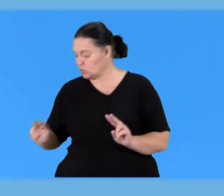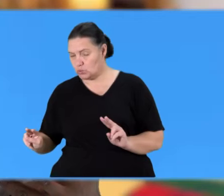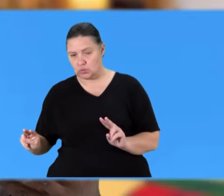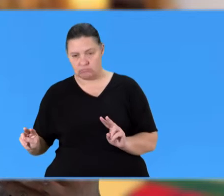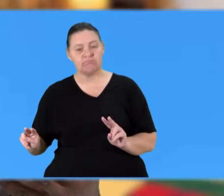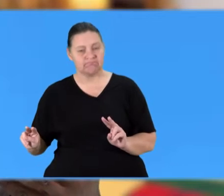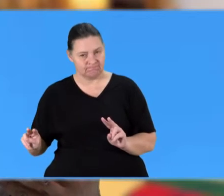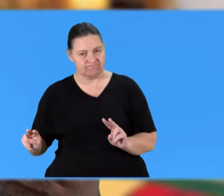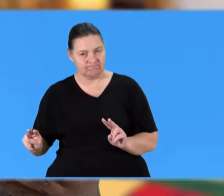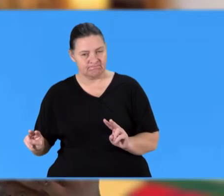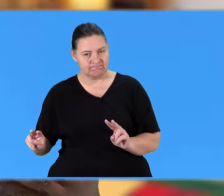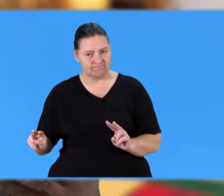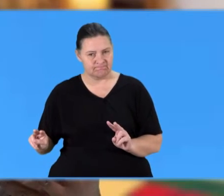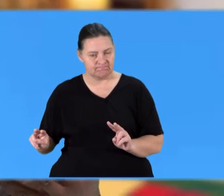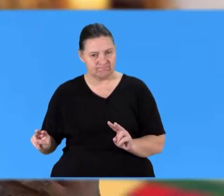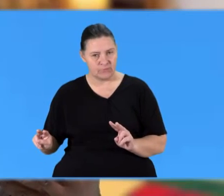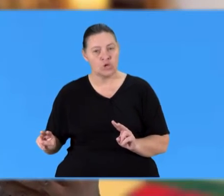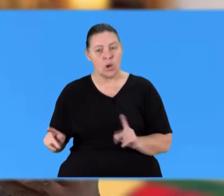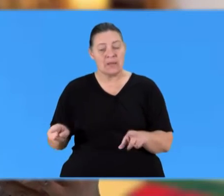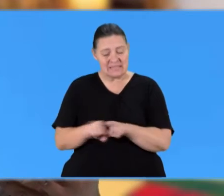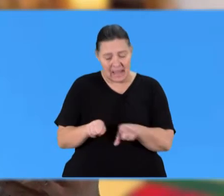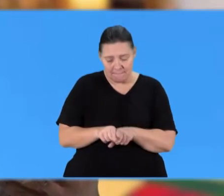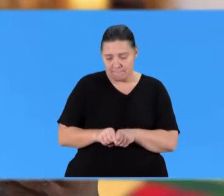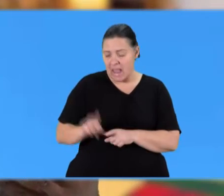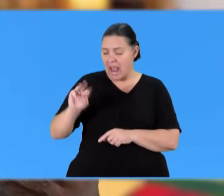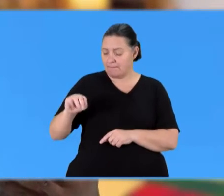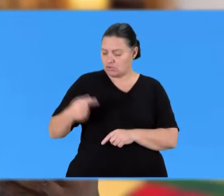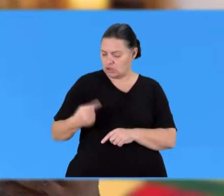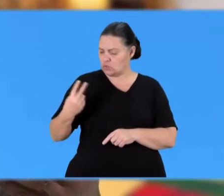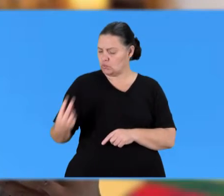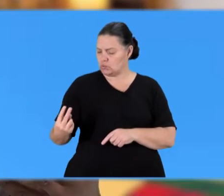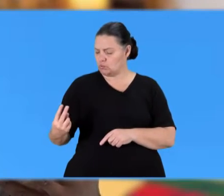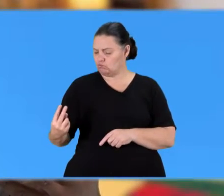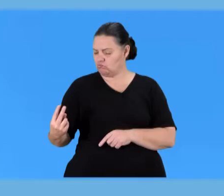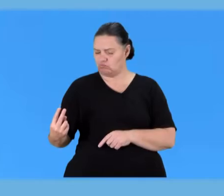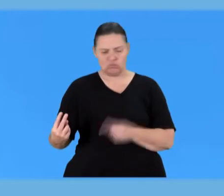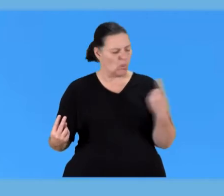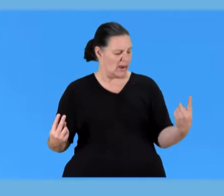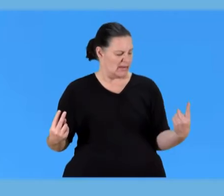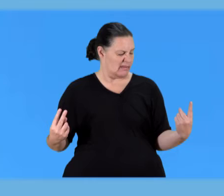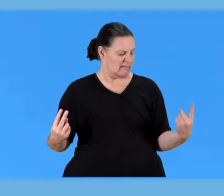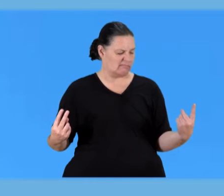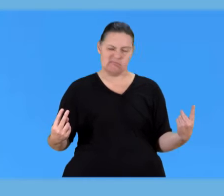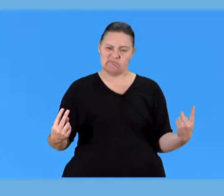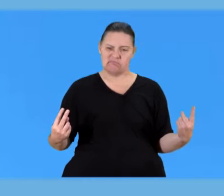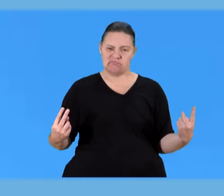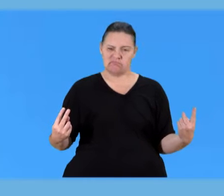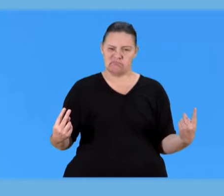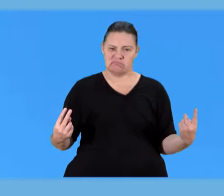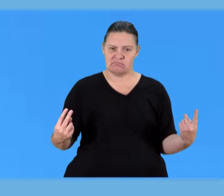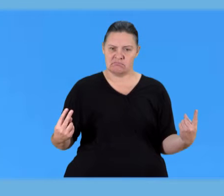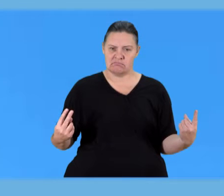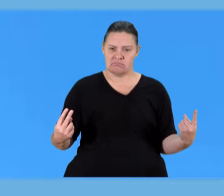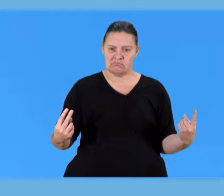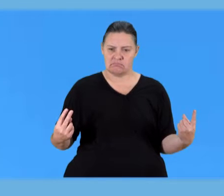remember that coefficient 2, it is going to go for everything in that particular compound, which then means the magnesiums now, they are going to be 2